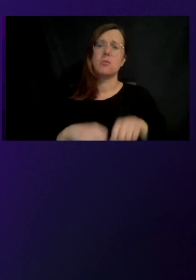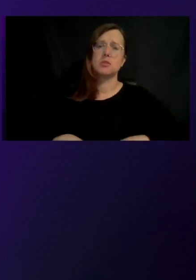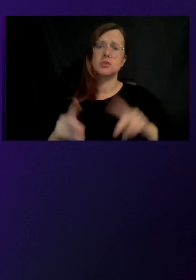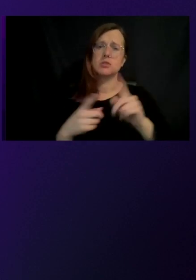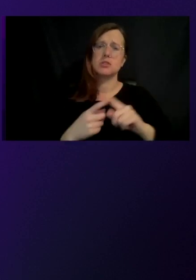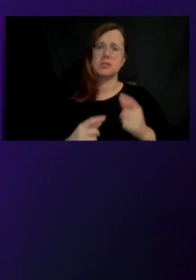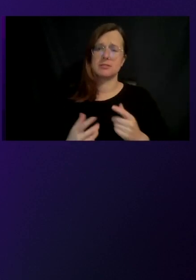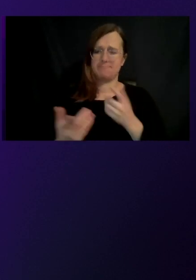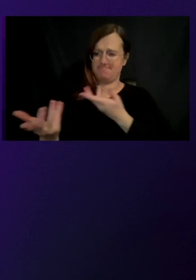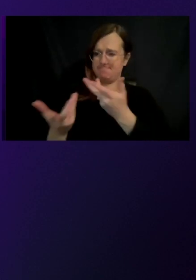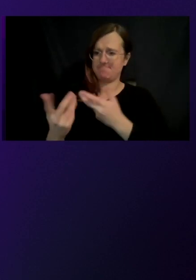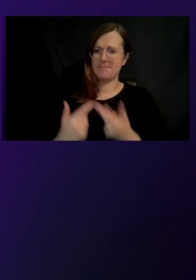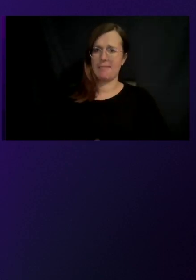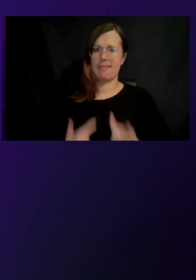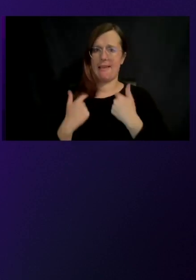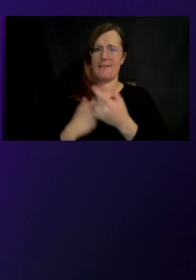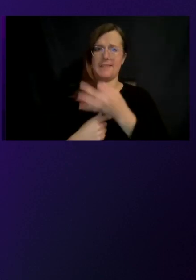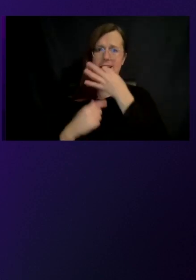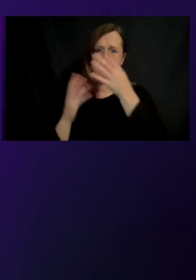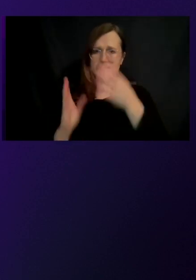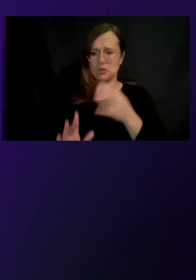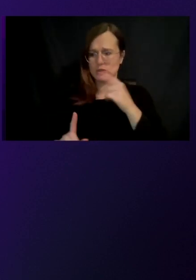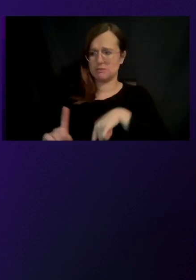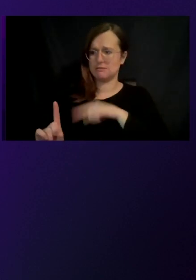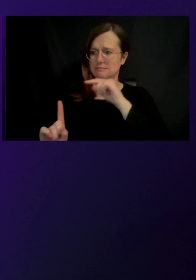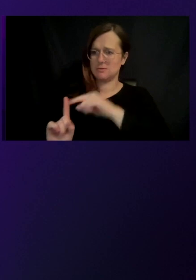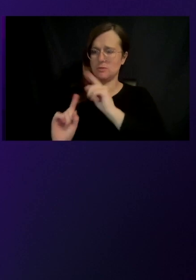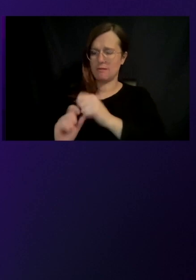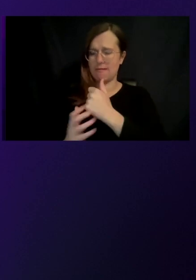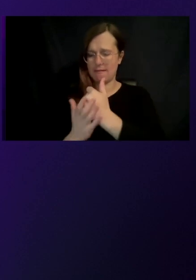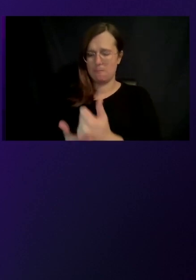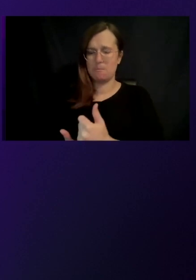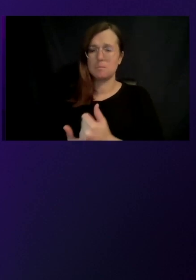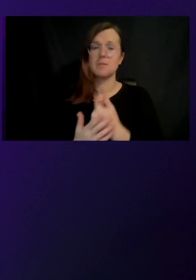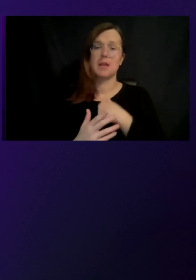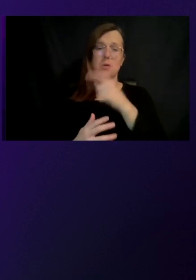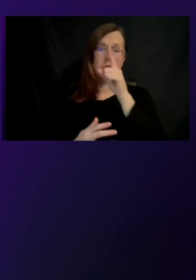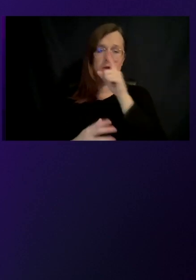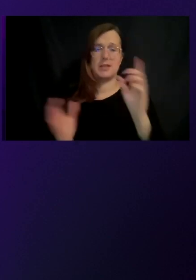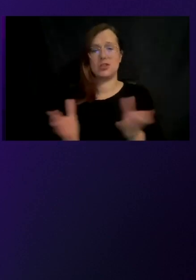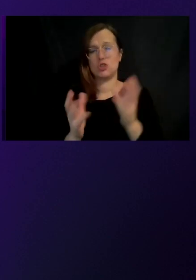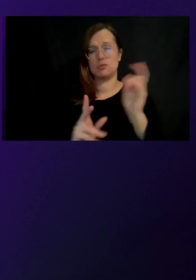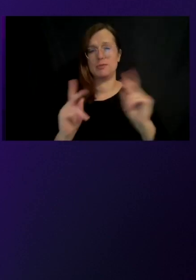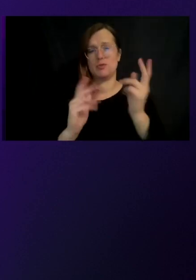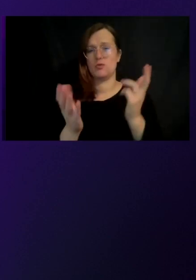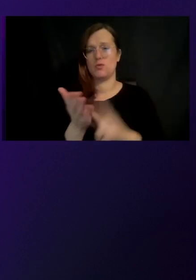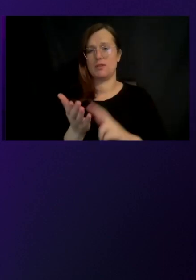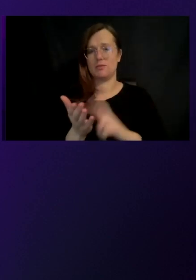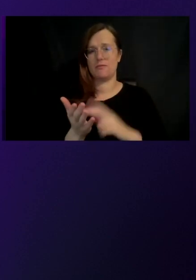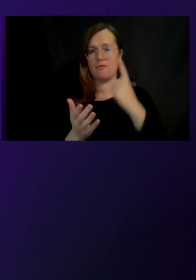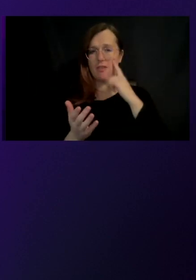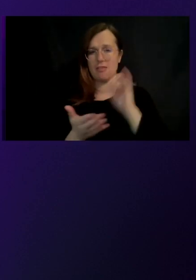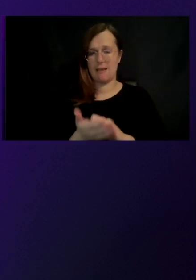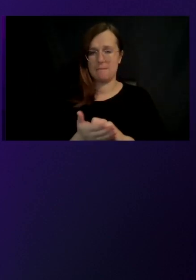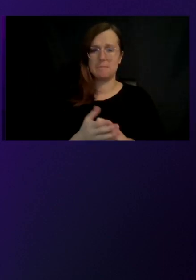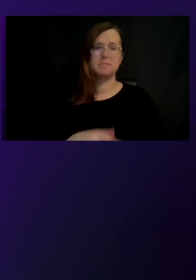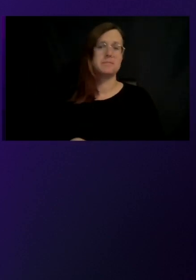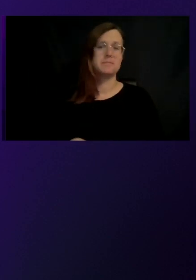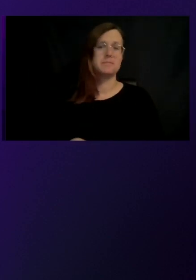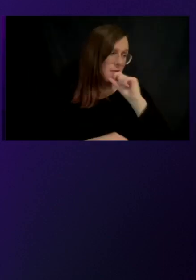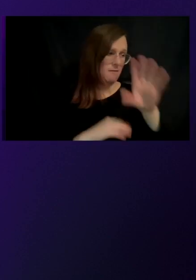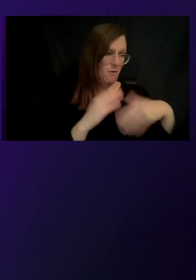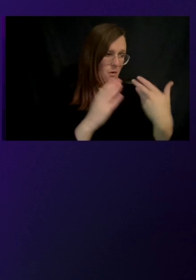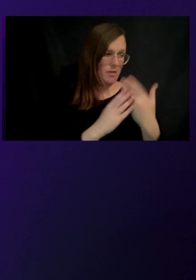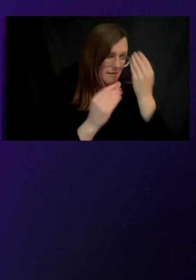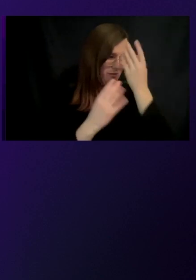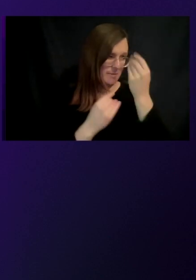technical experts. So highly encourage folks to register for that. Great. Well, I love all the innovation that you've shared with us today, and I love all